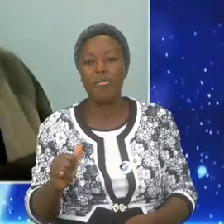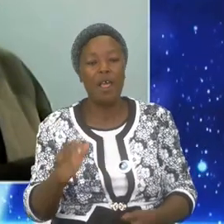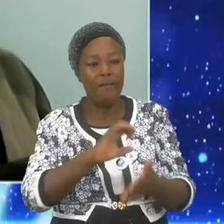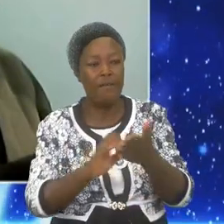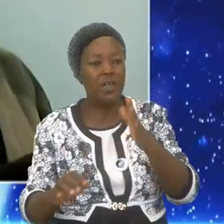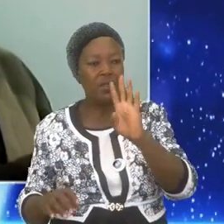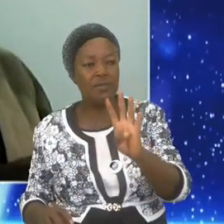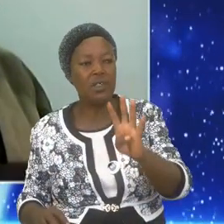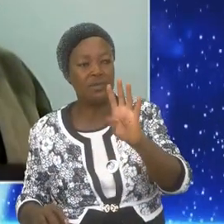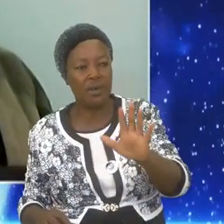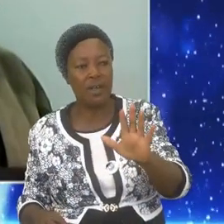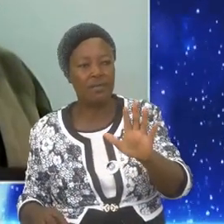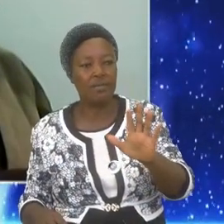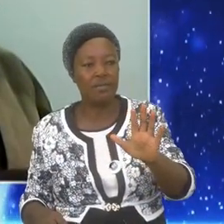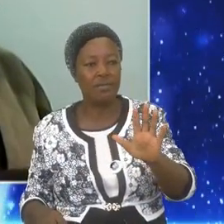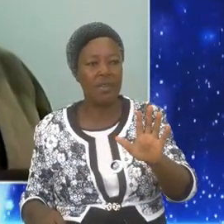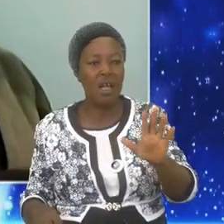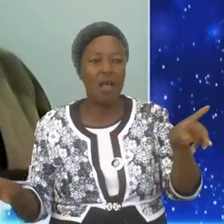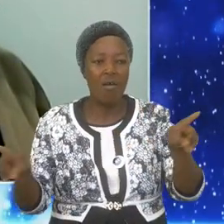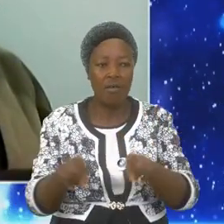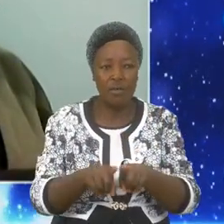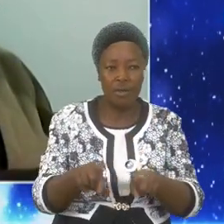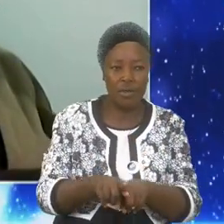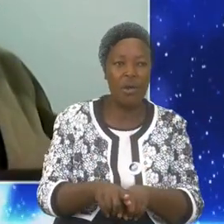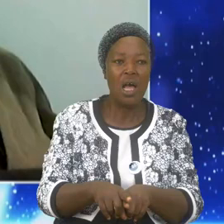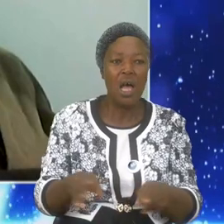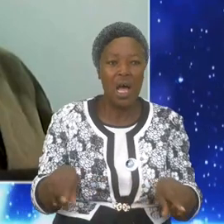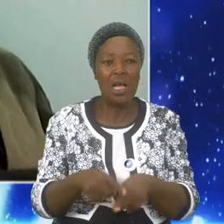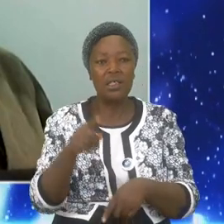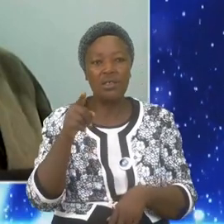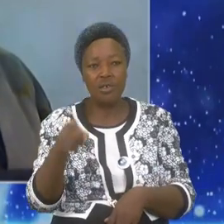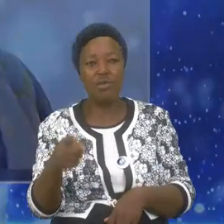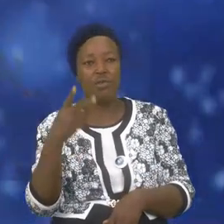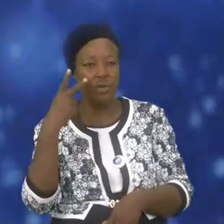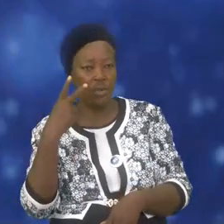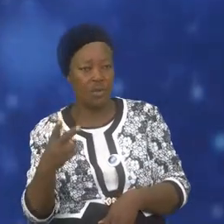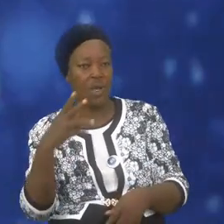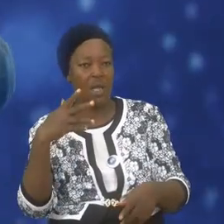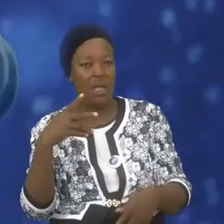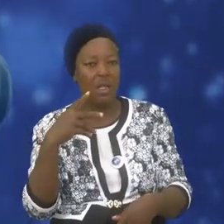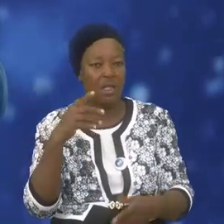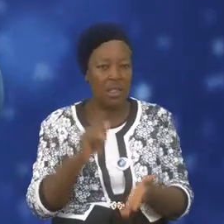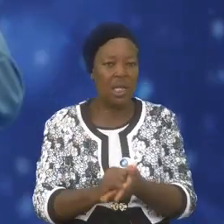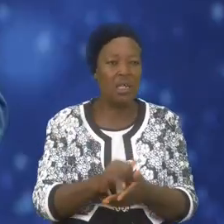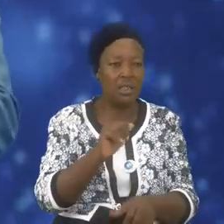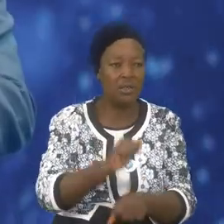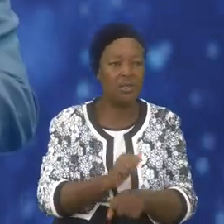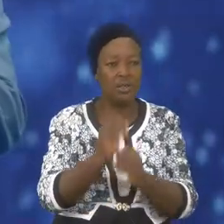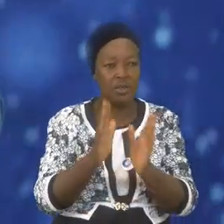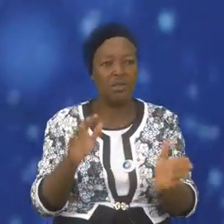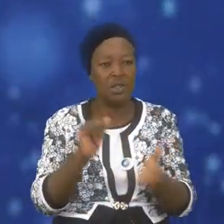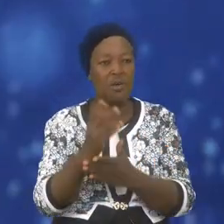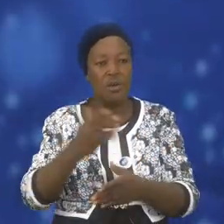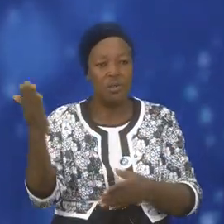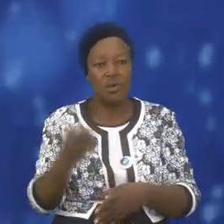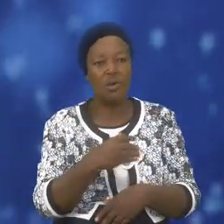sawest the stone that was cut out of the mountain without hands, and